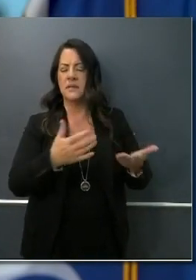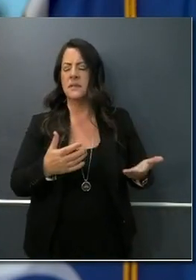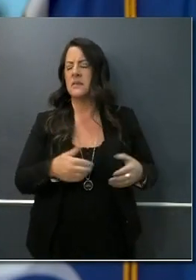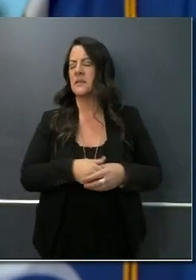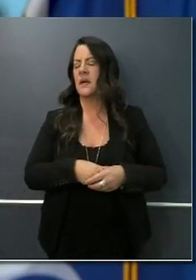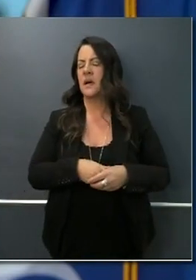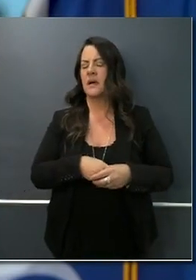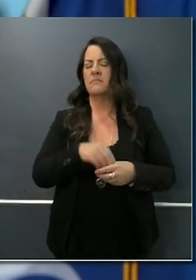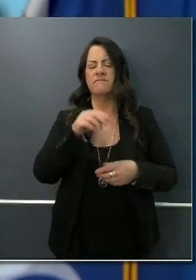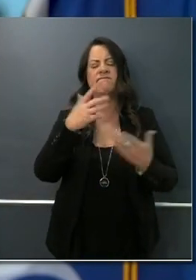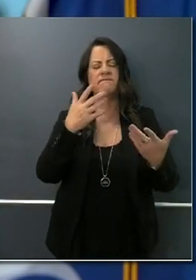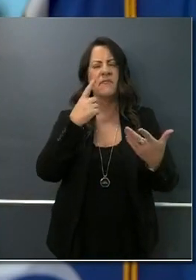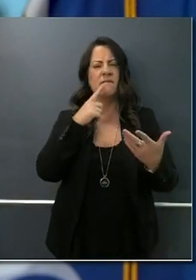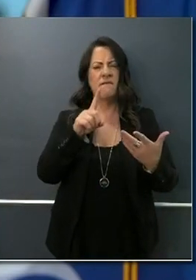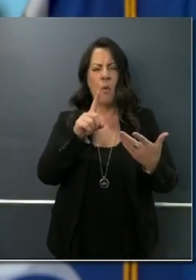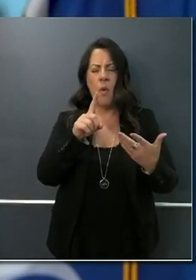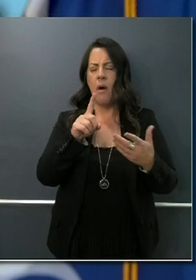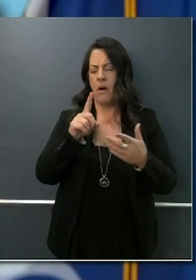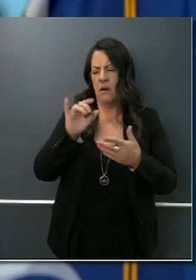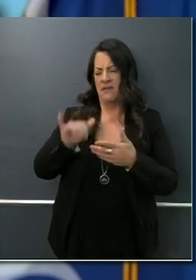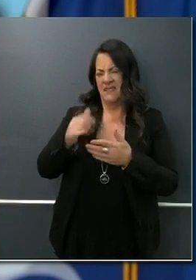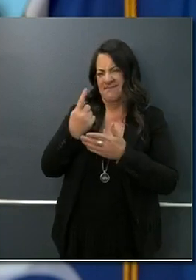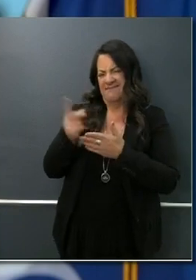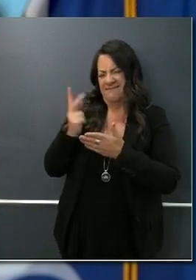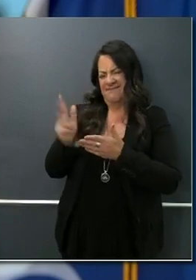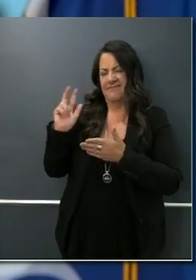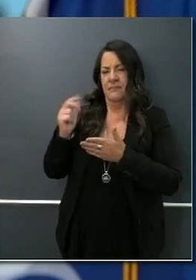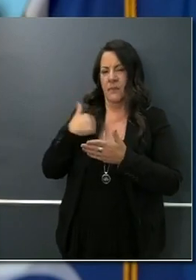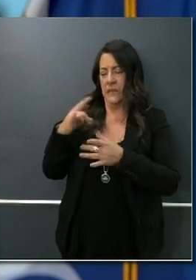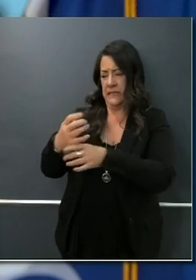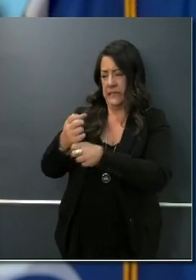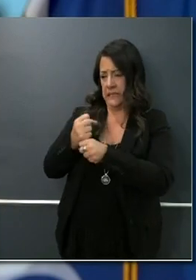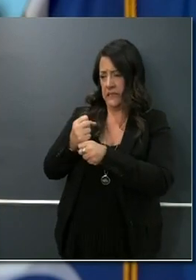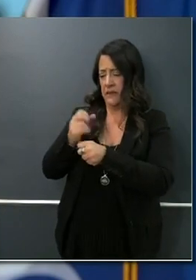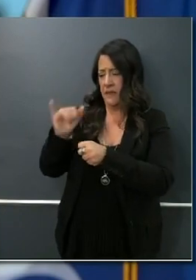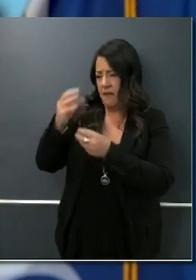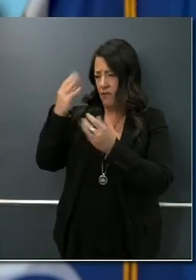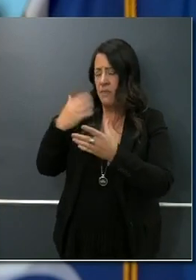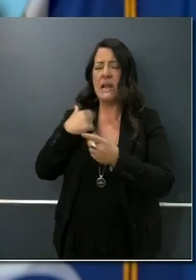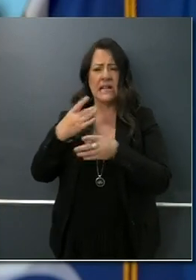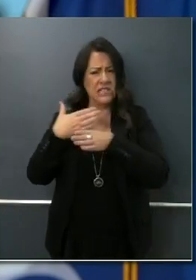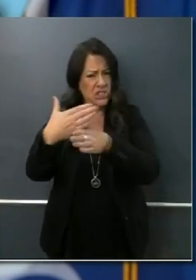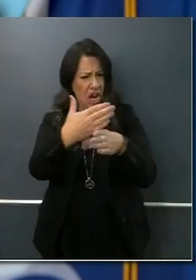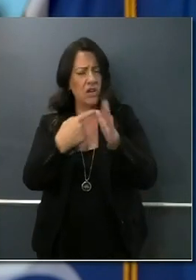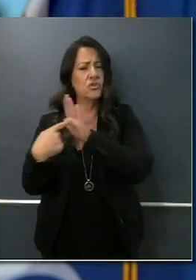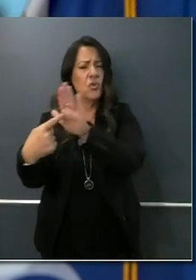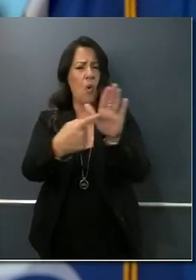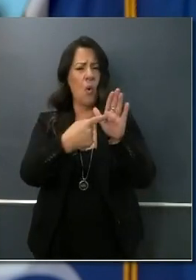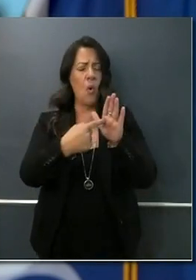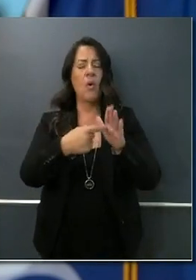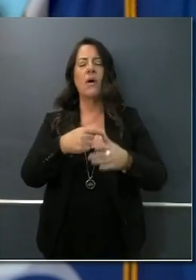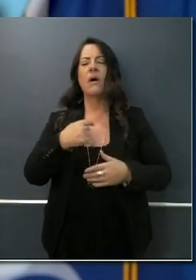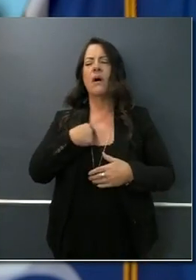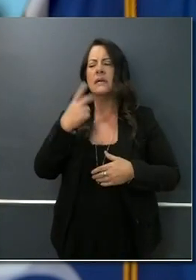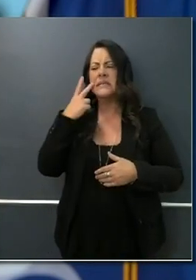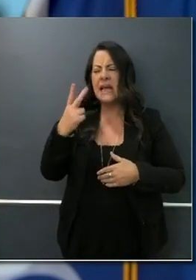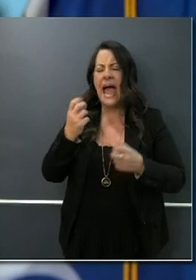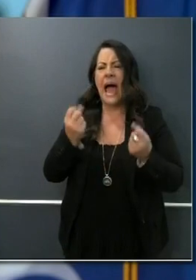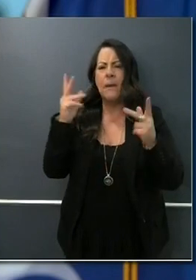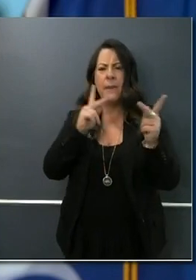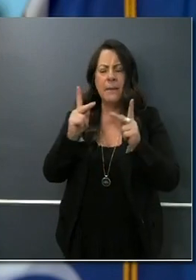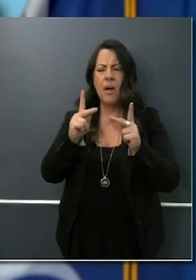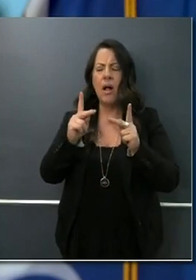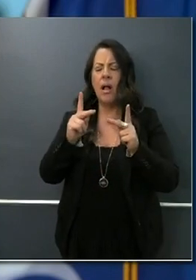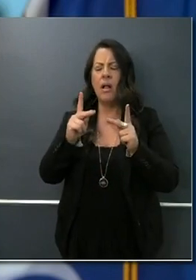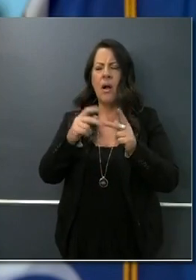data here a few weeks back. It says what we all know. Not only did we see an increase in movement